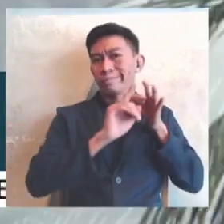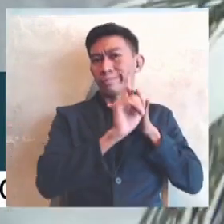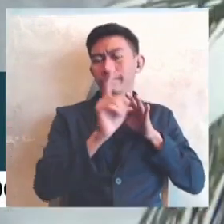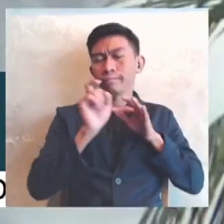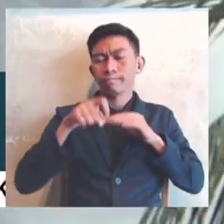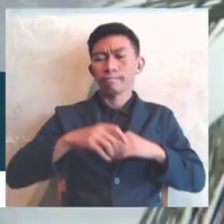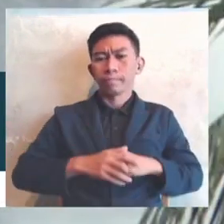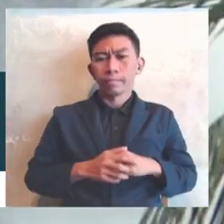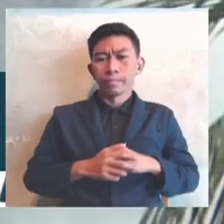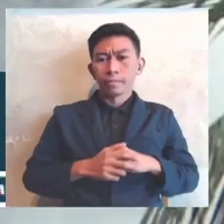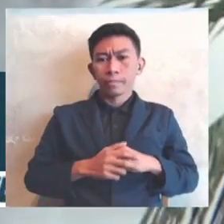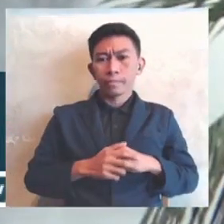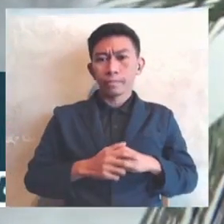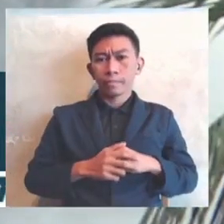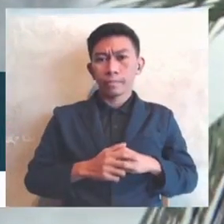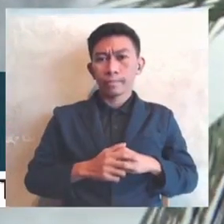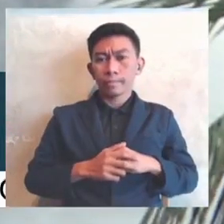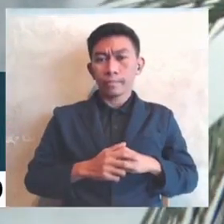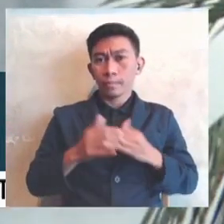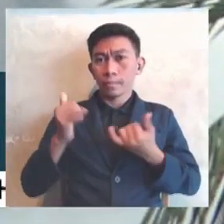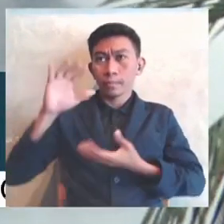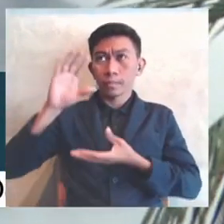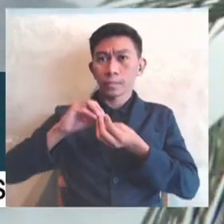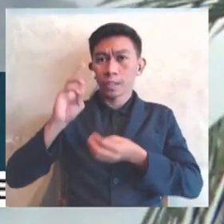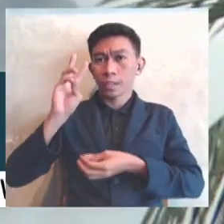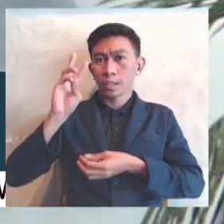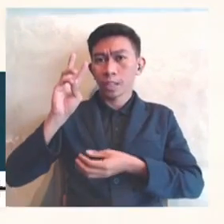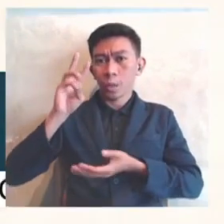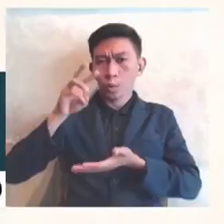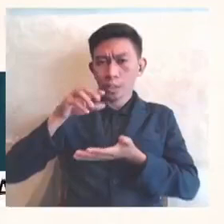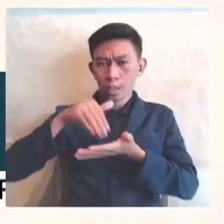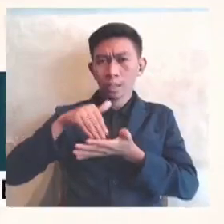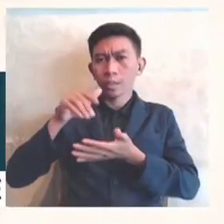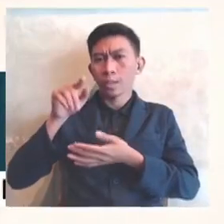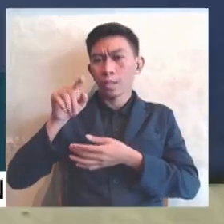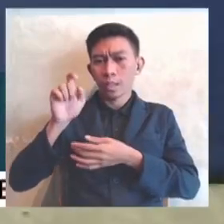Meanwhile, a total of 6,183 families or